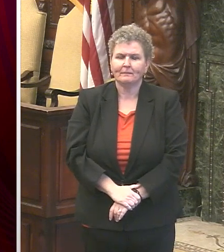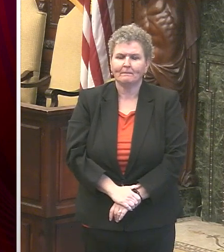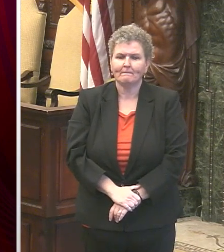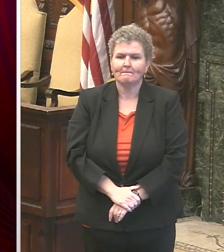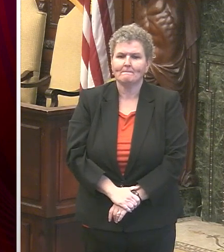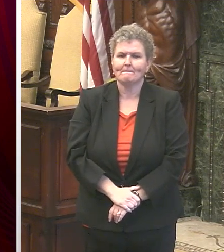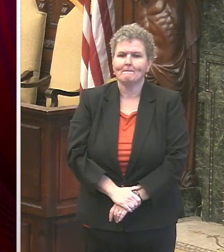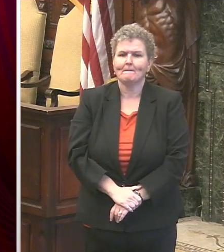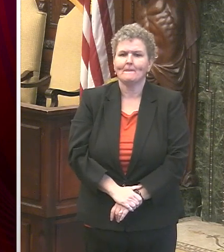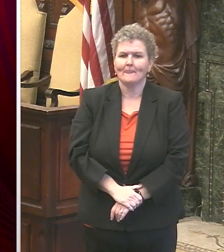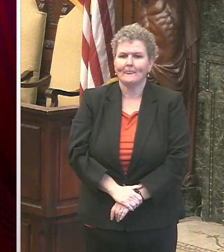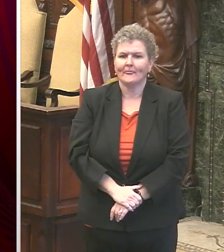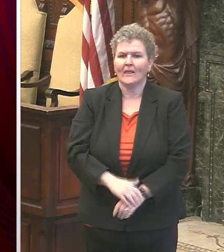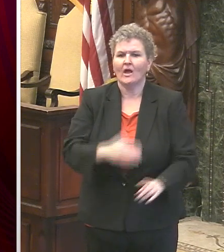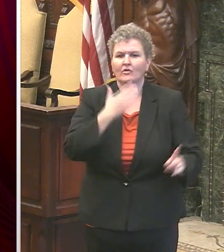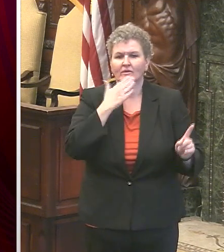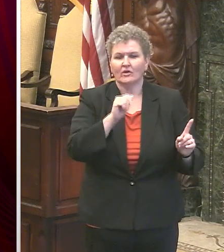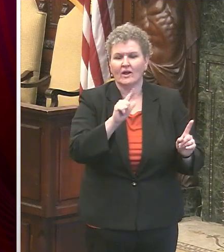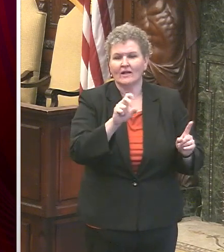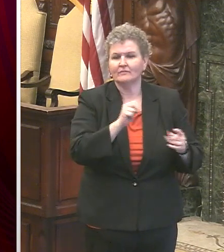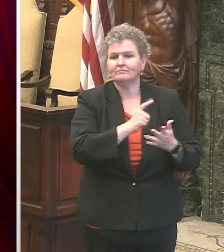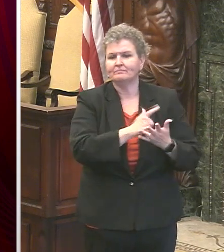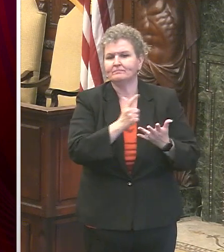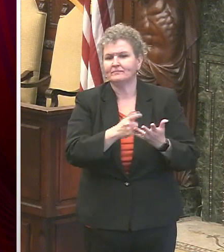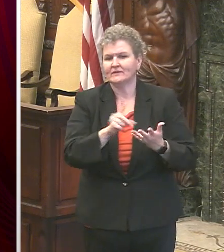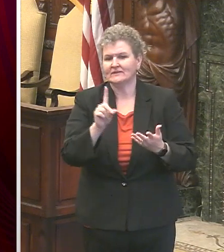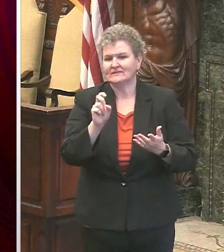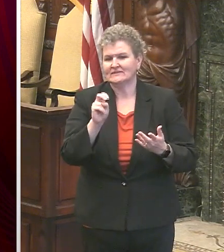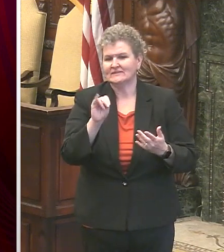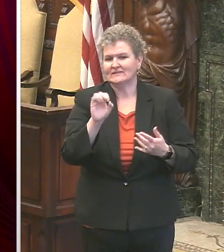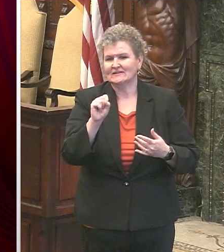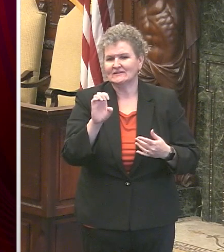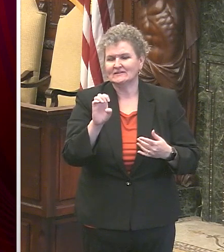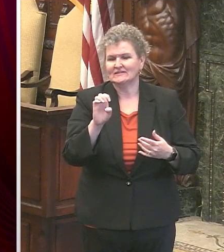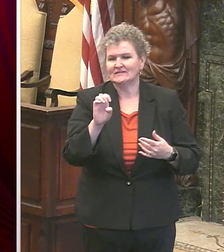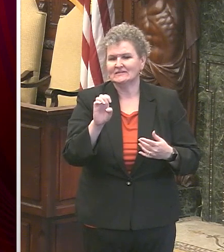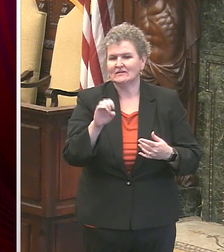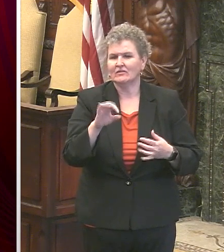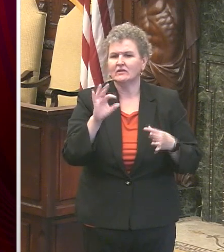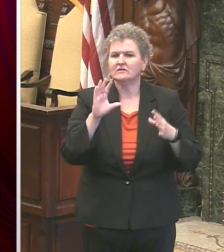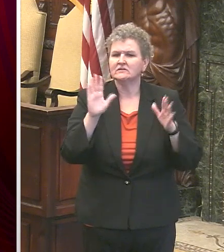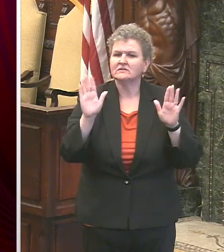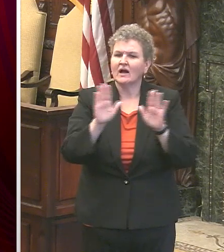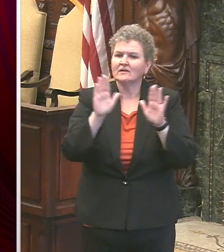Okay, thanks, Alan. We are going to move now to Denise Clay of the Sunday Sun.